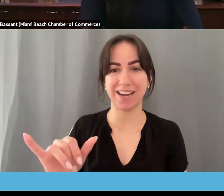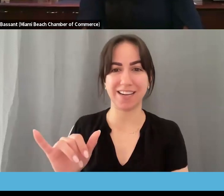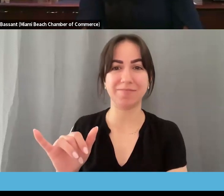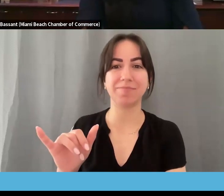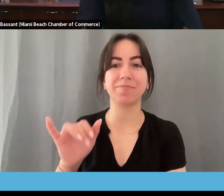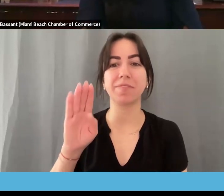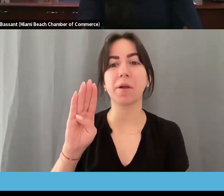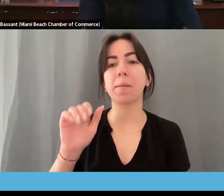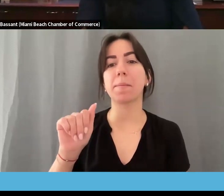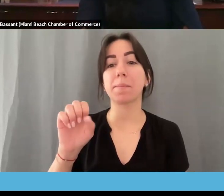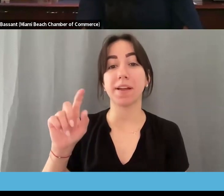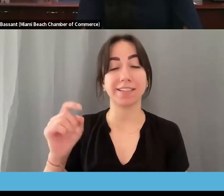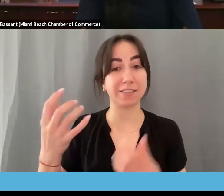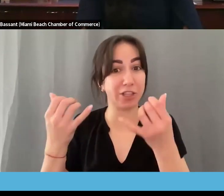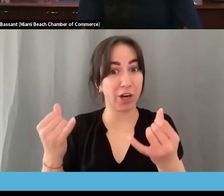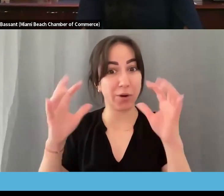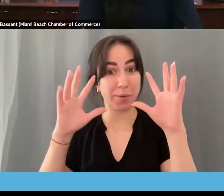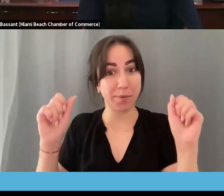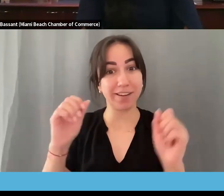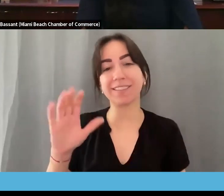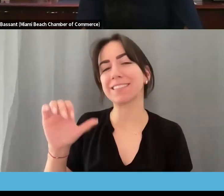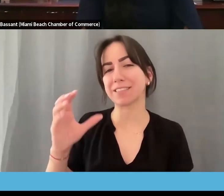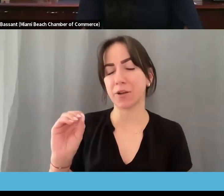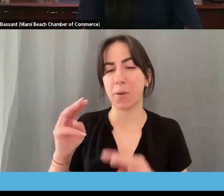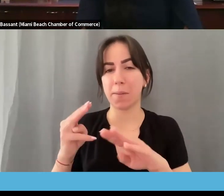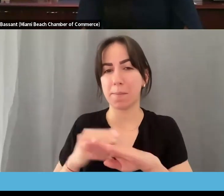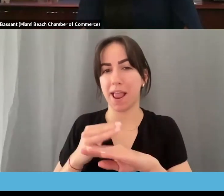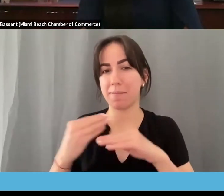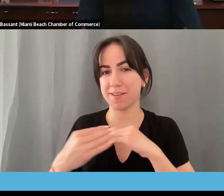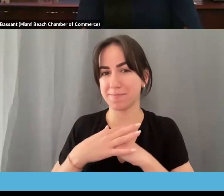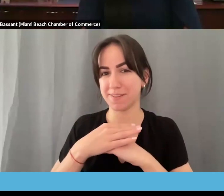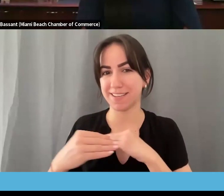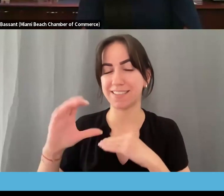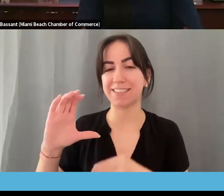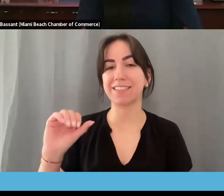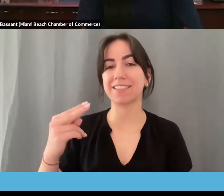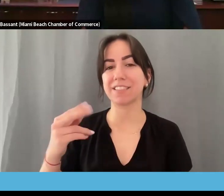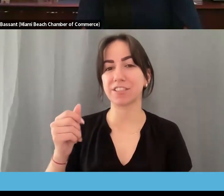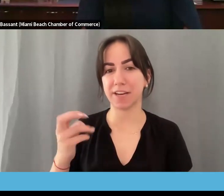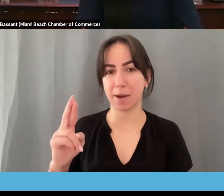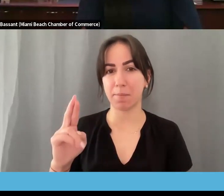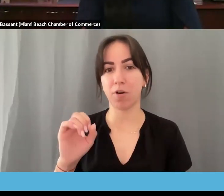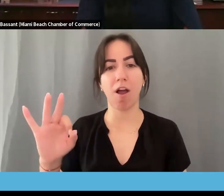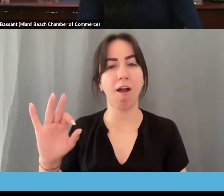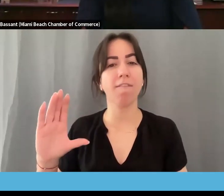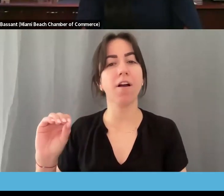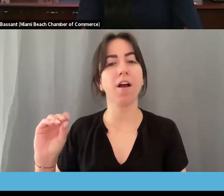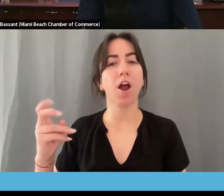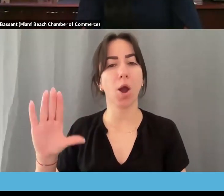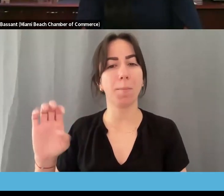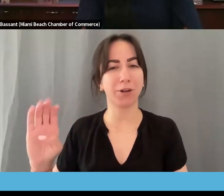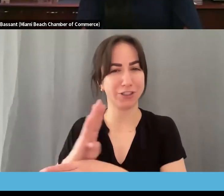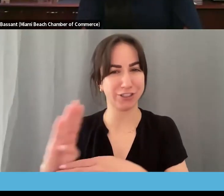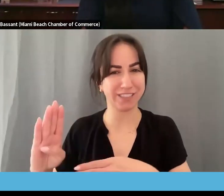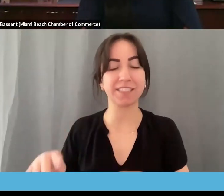the current president and CEO of the Miami Beach Chamber of Commerce. And in fact, a fun fact